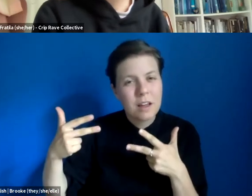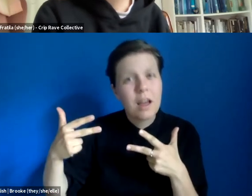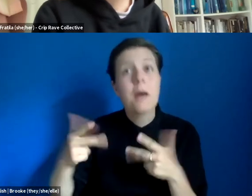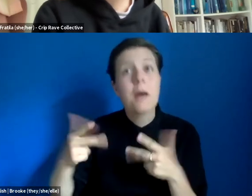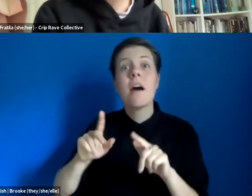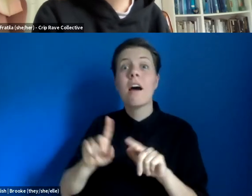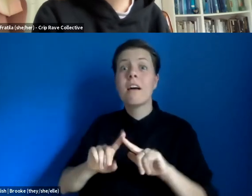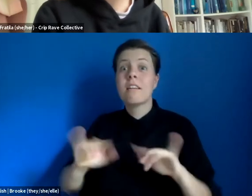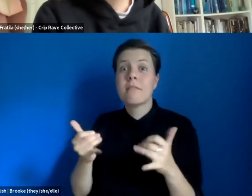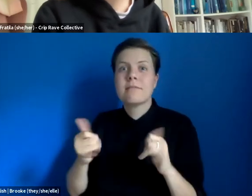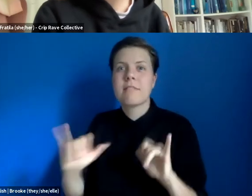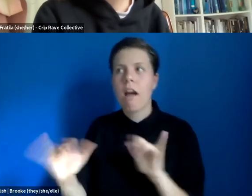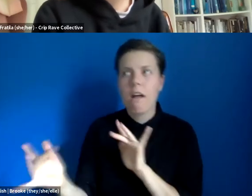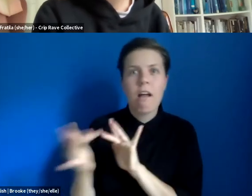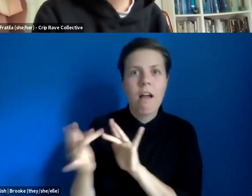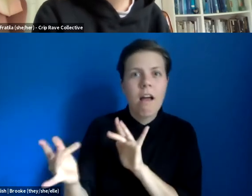like Zoom fatigue.